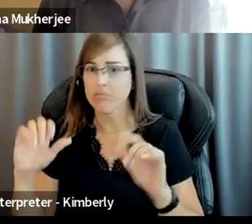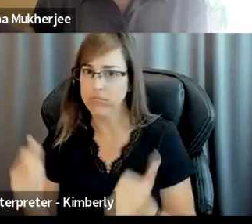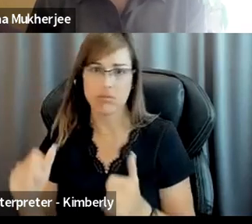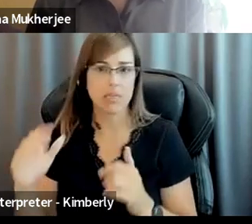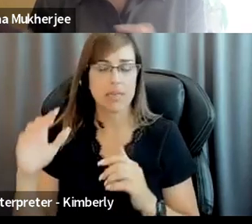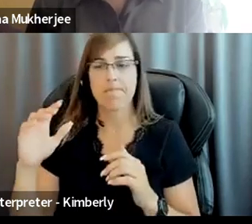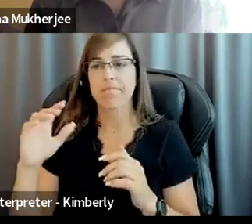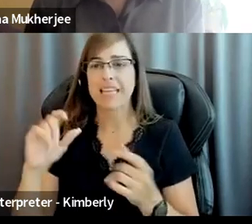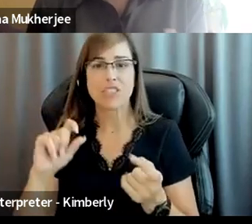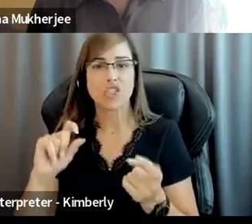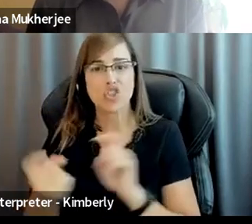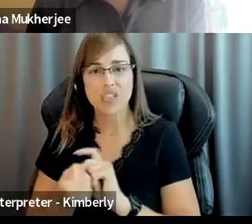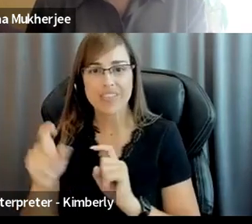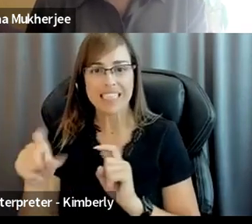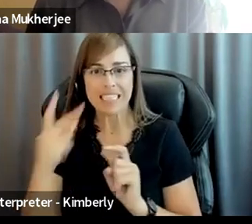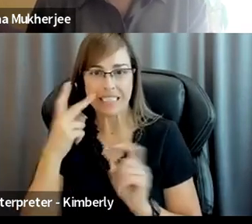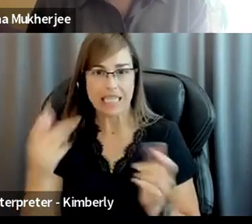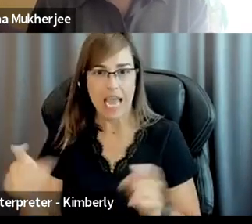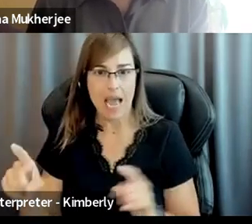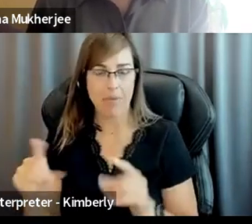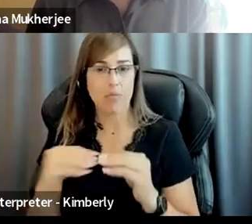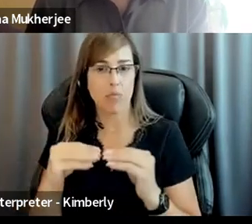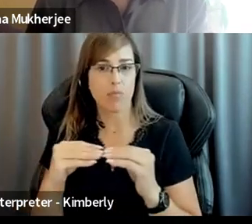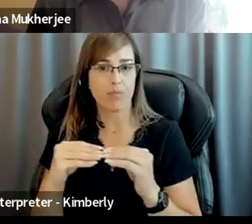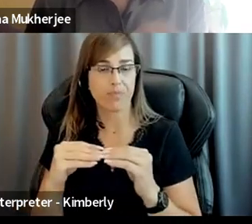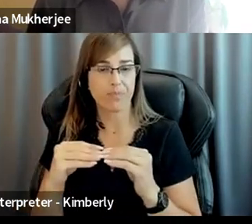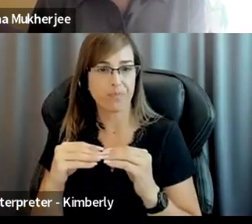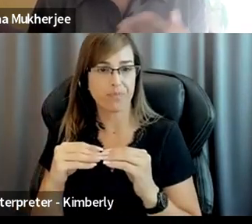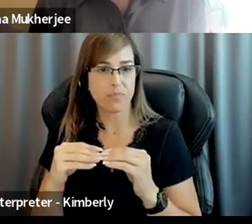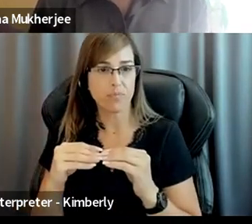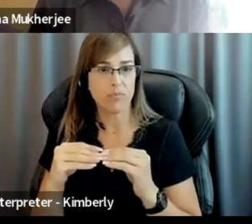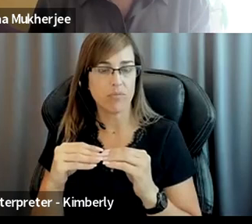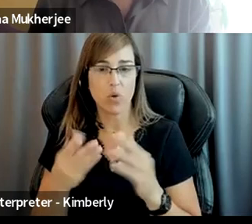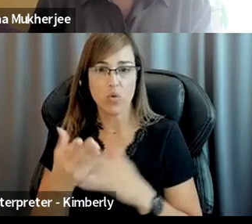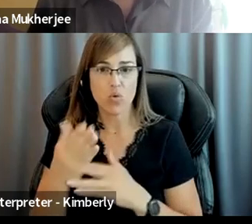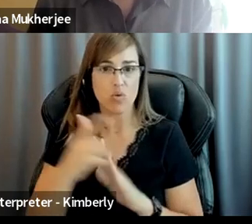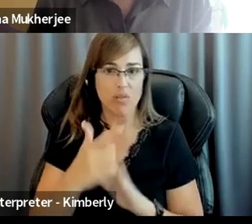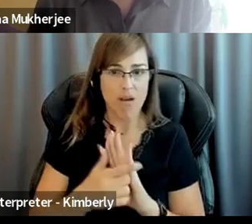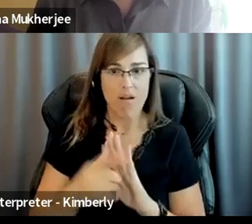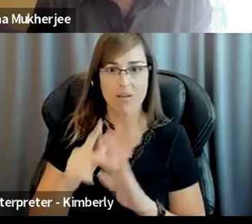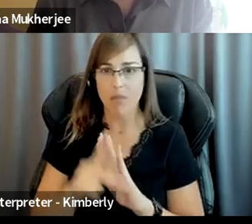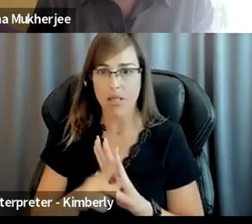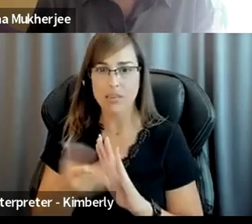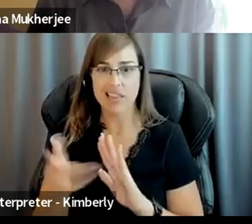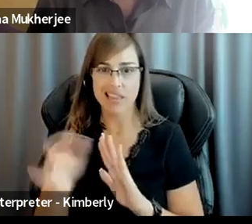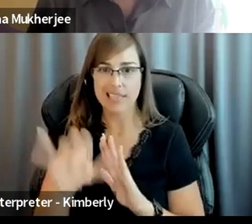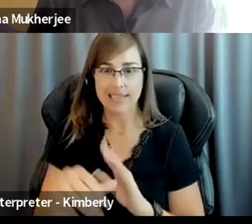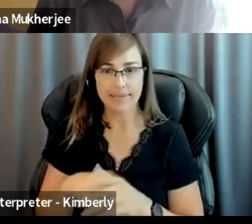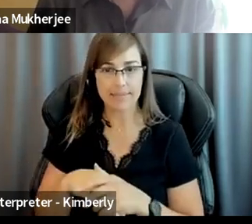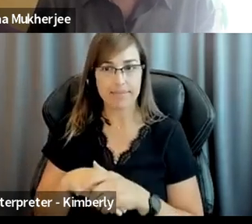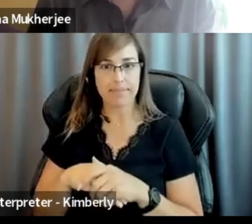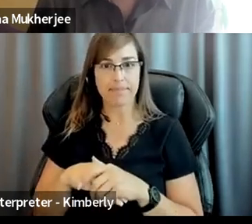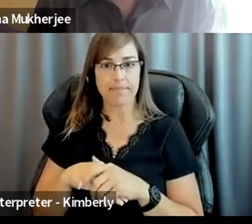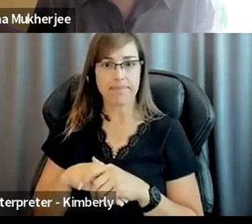is a shift that we need to see happen more across you know, laws, policies, things like that.